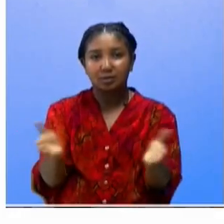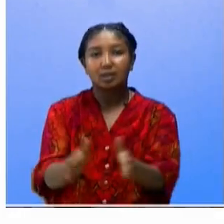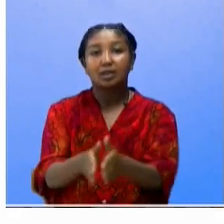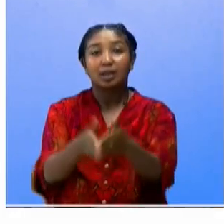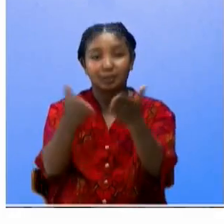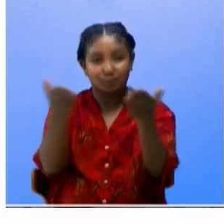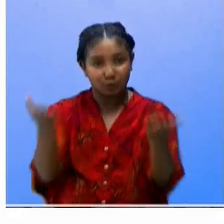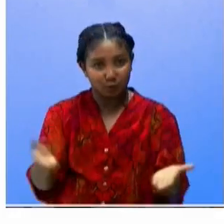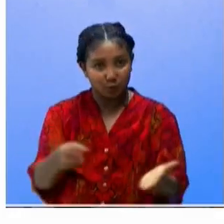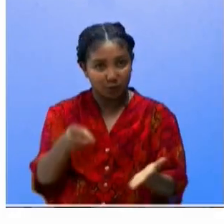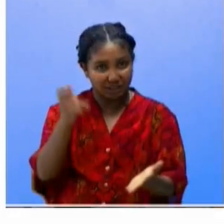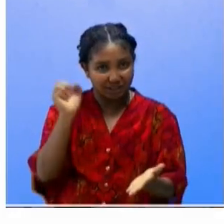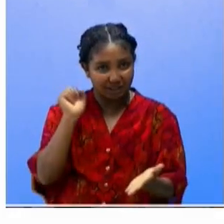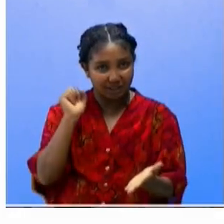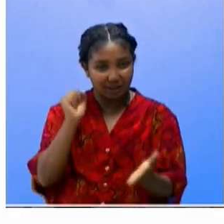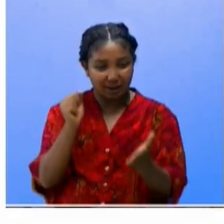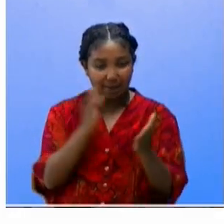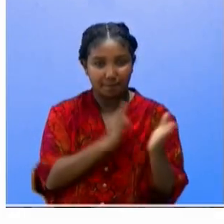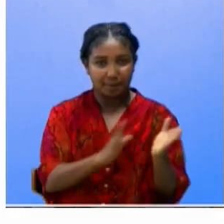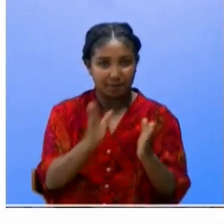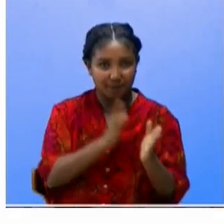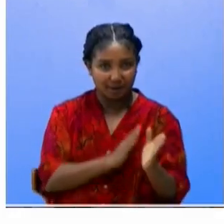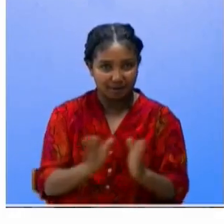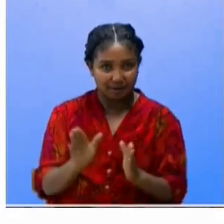was prepared